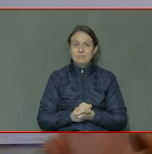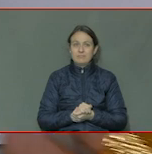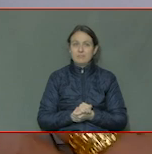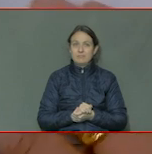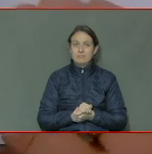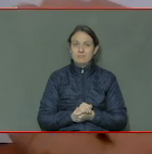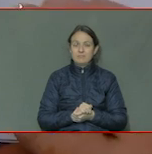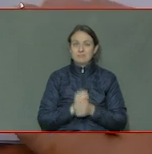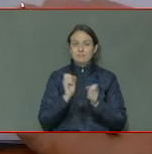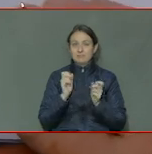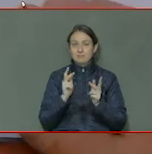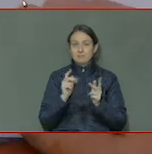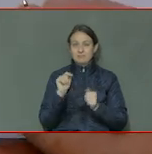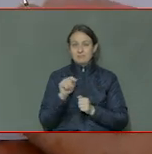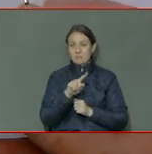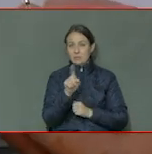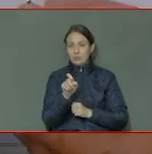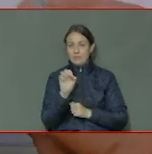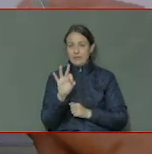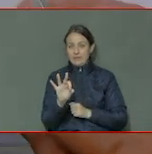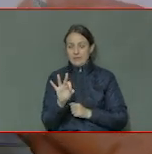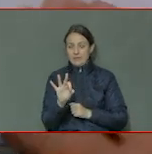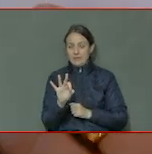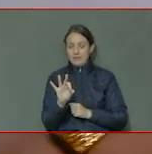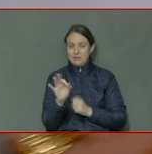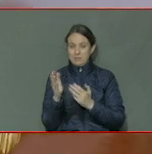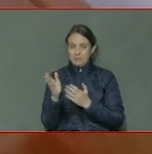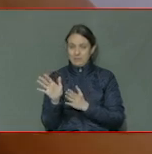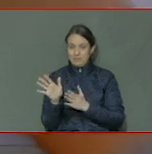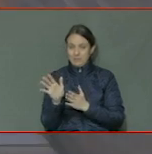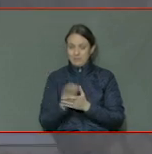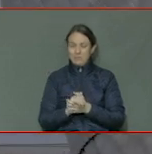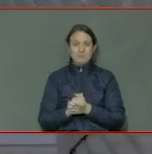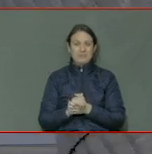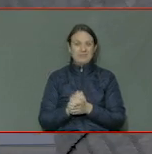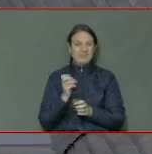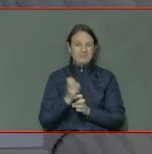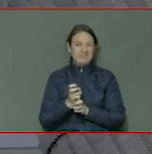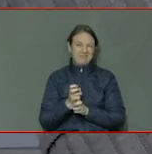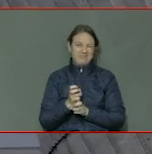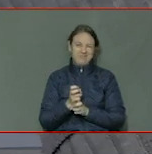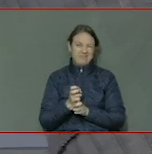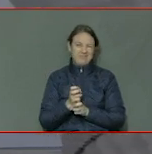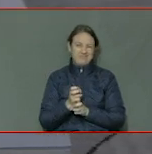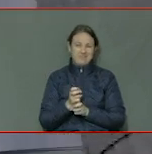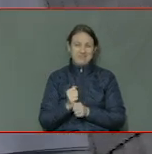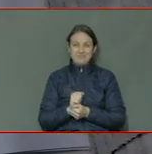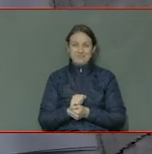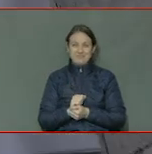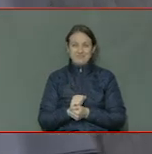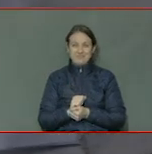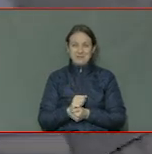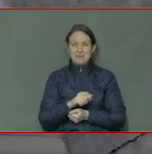Okay, so in this case, it was question 3. Not that difficult because there was only 1